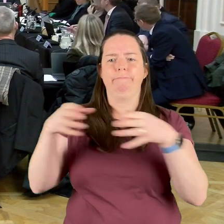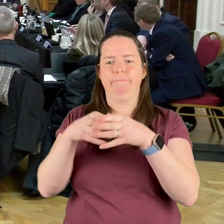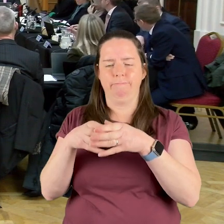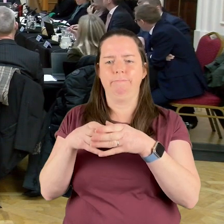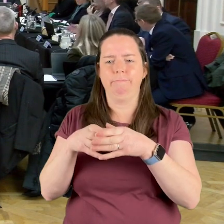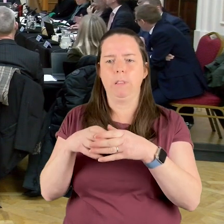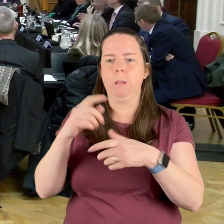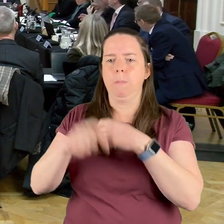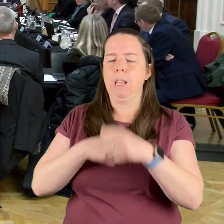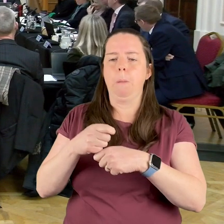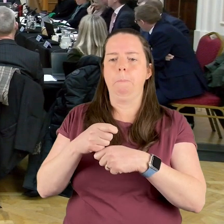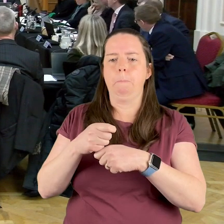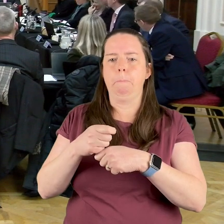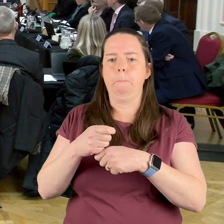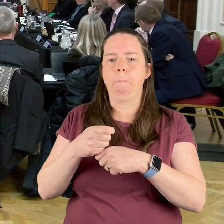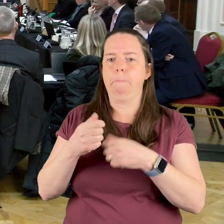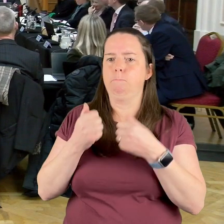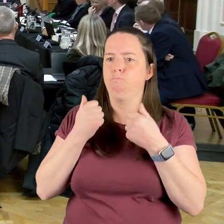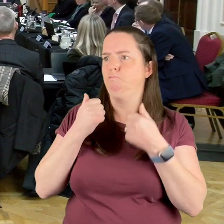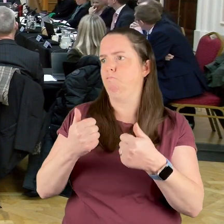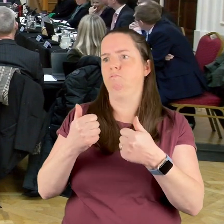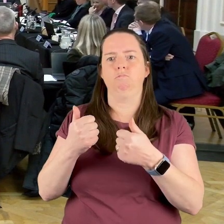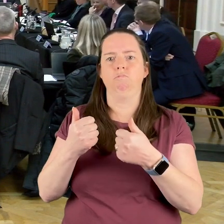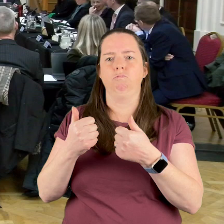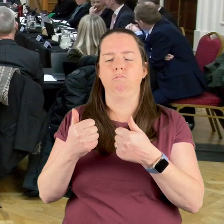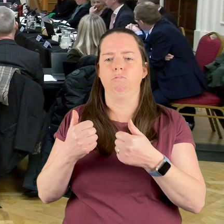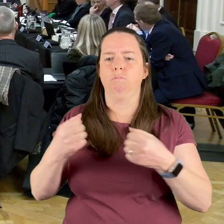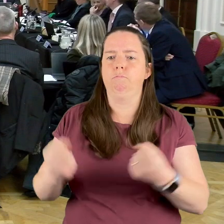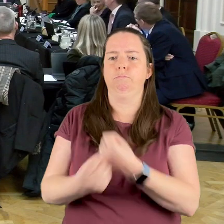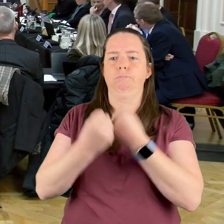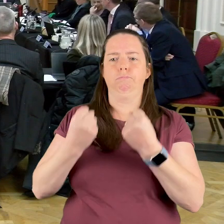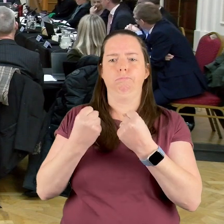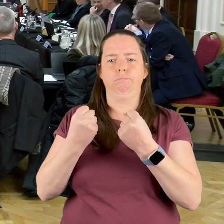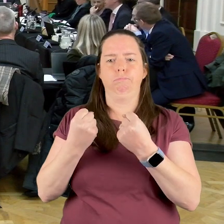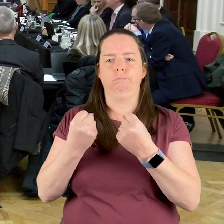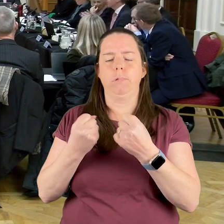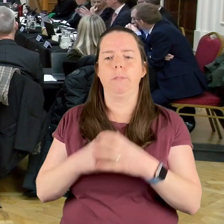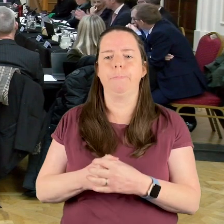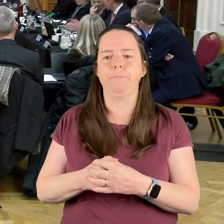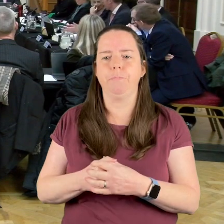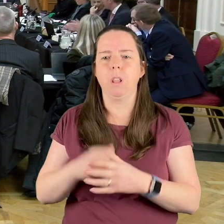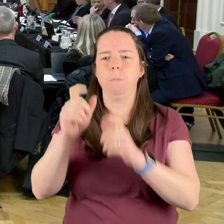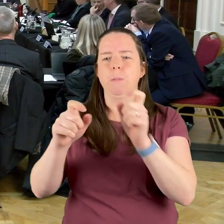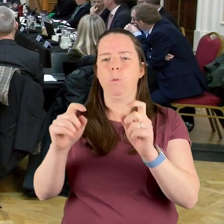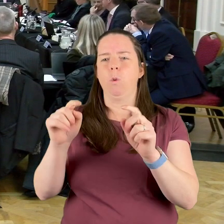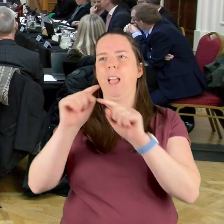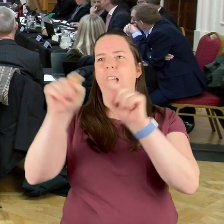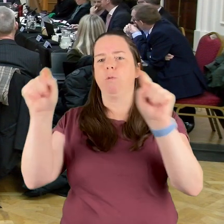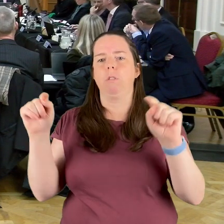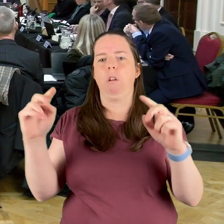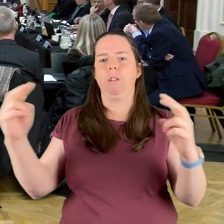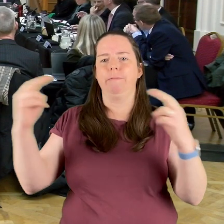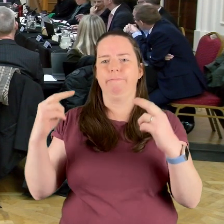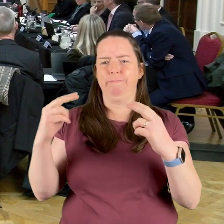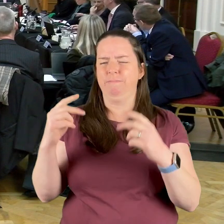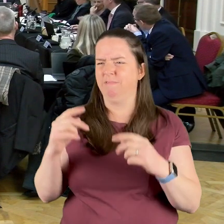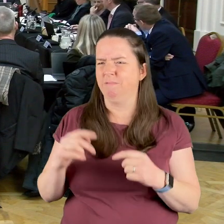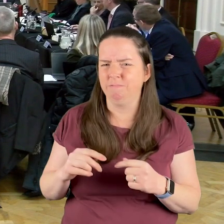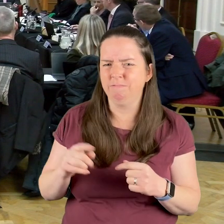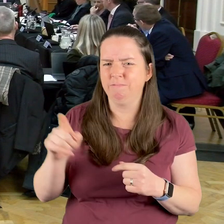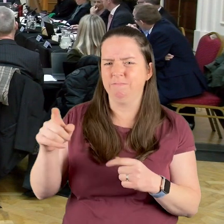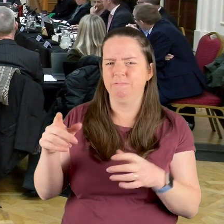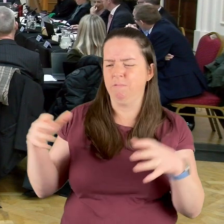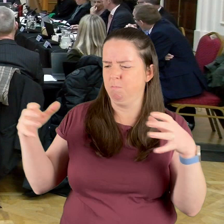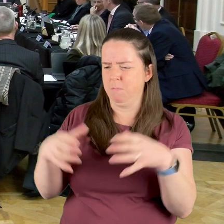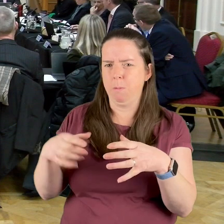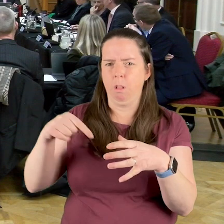type of personality, and when you club together, that becomes a force for great good in many ways, as you can see. But people who are outside